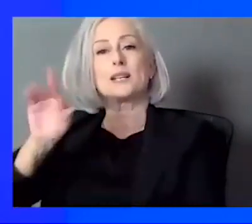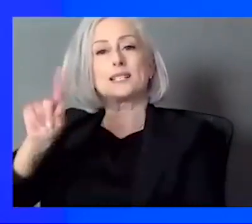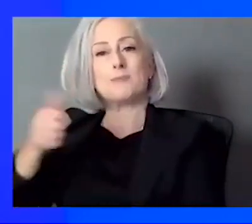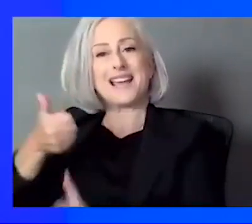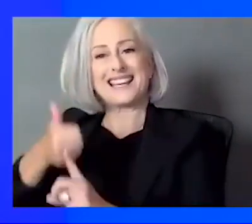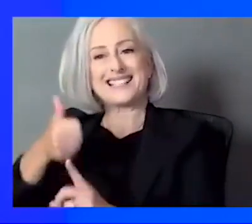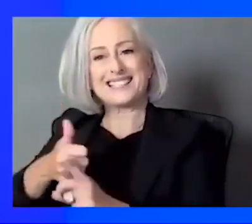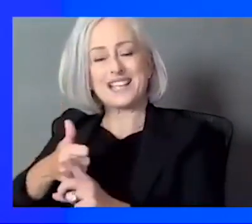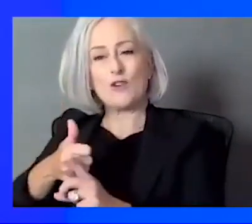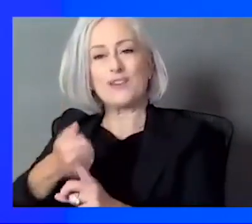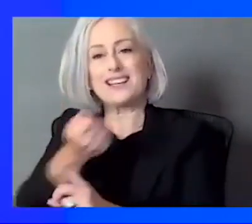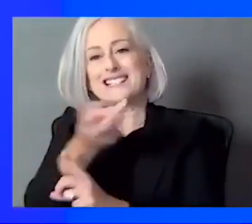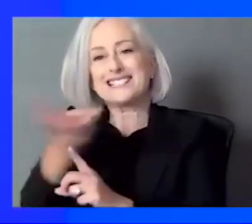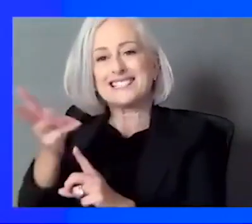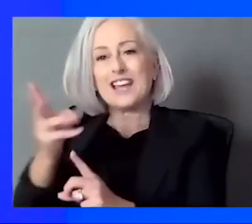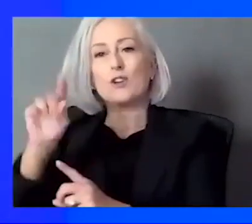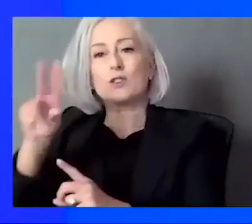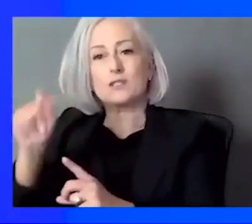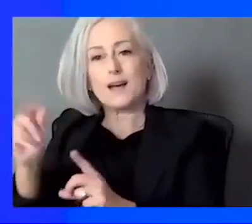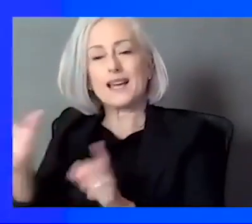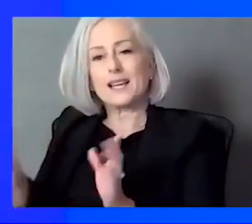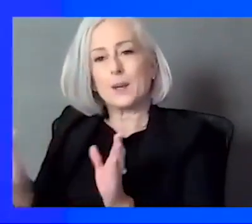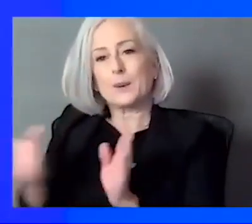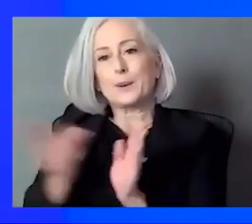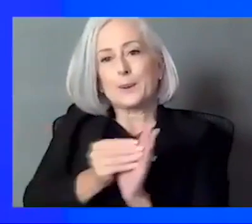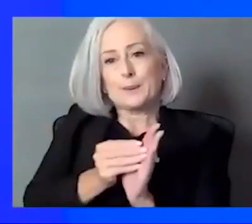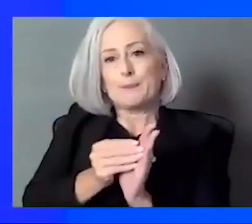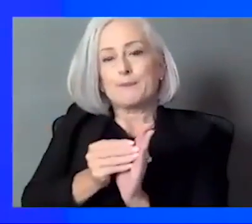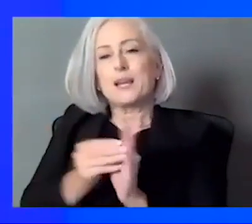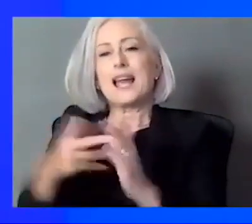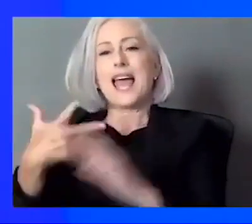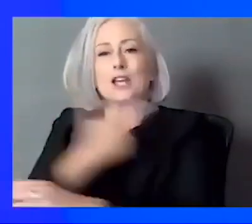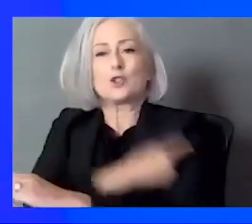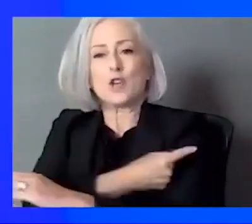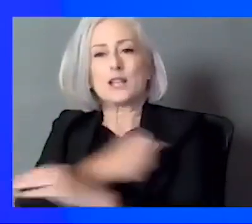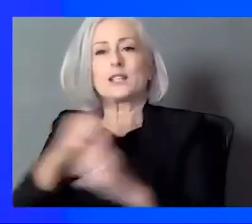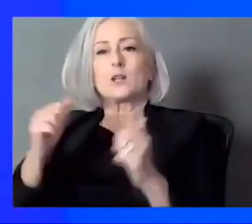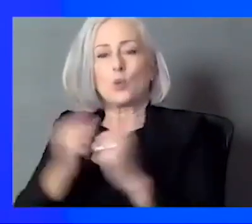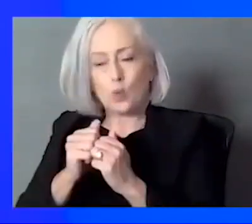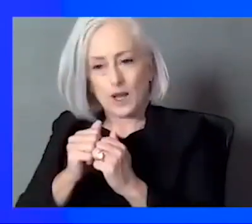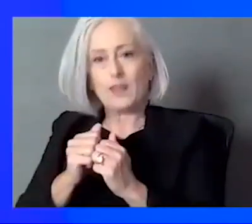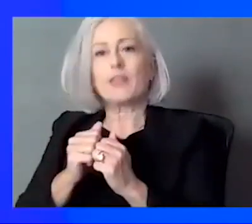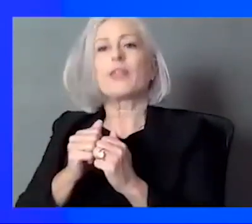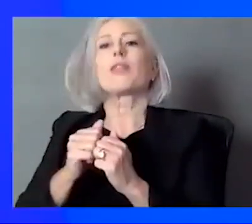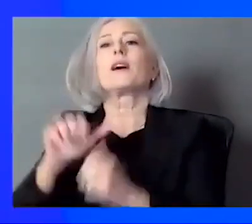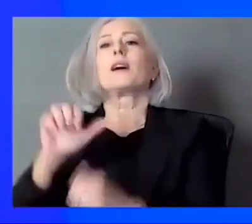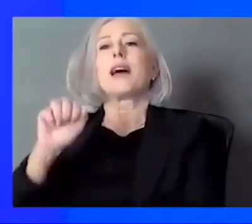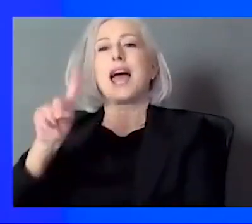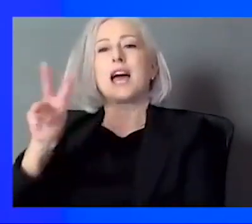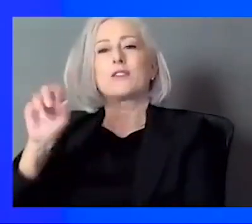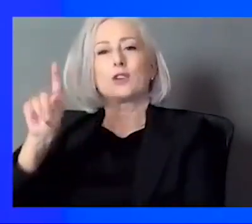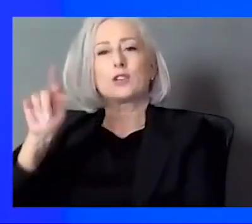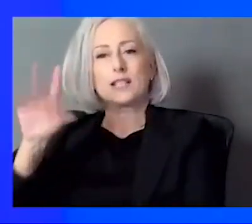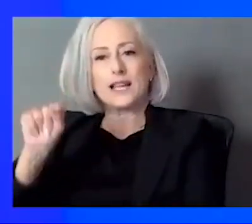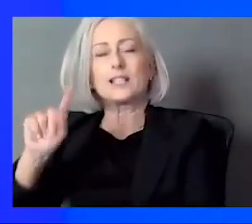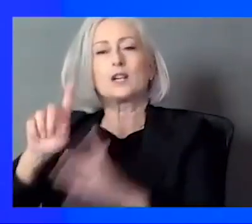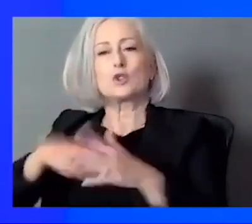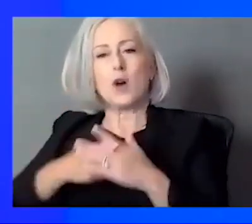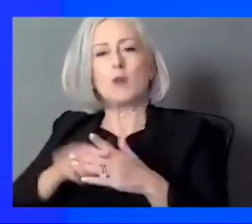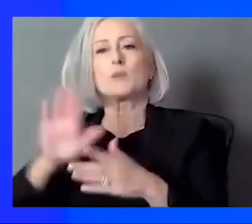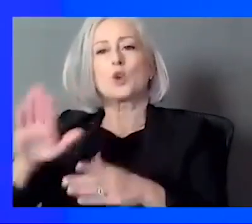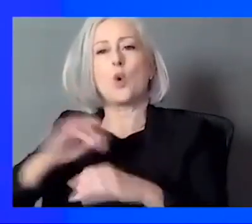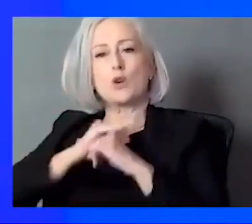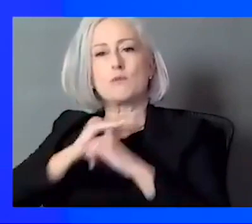together, injected with an adjuvant to help that immune system kind of kickstart, which we call an